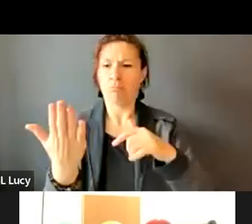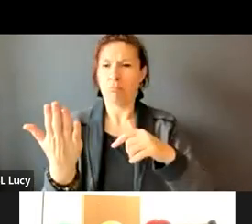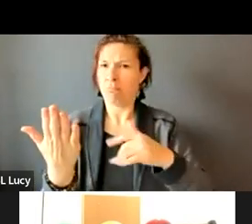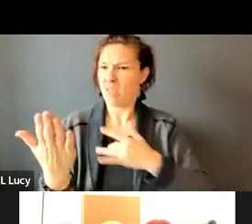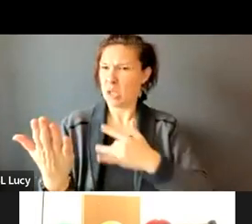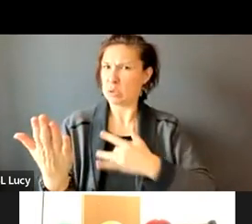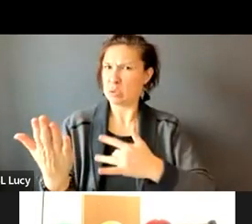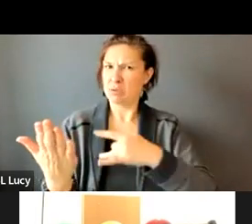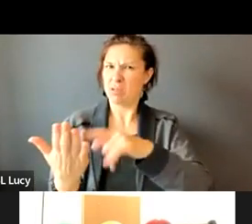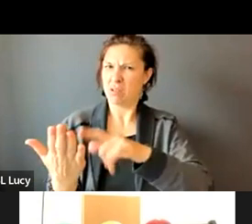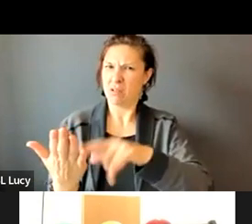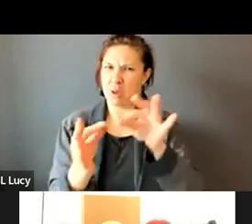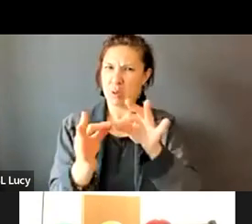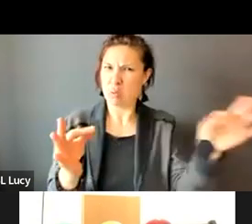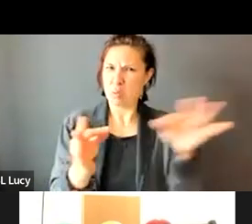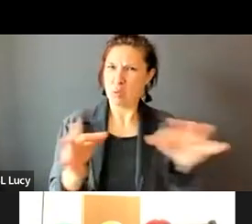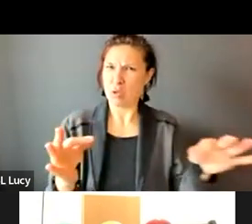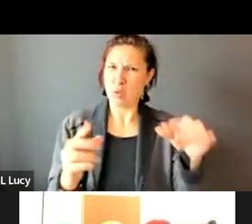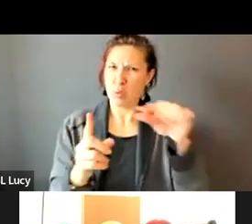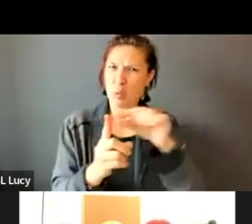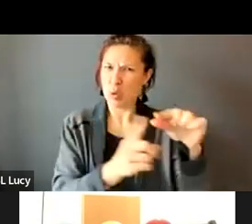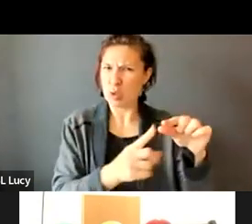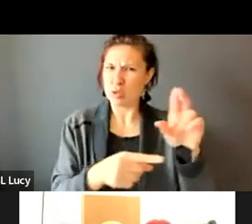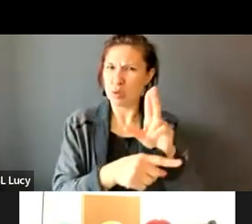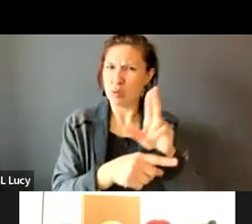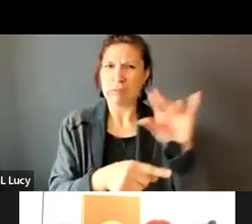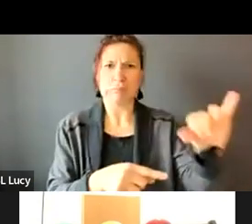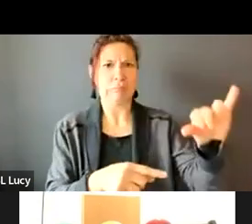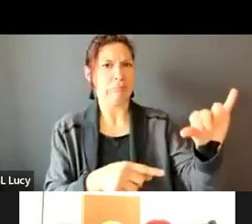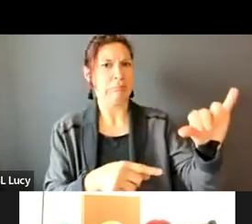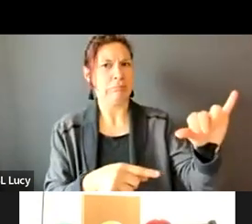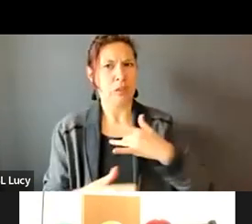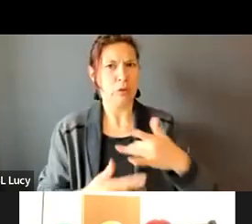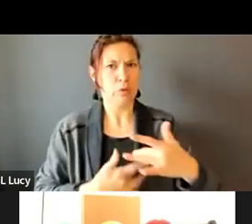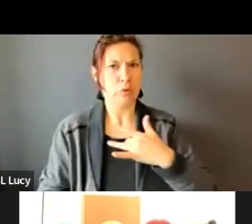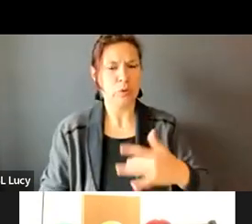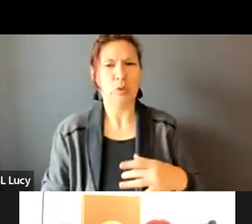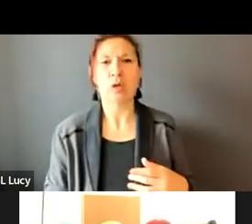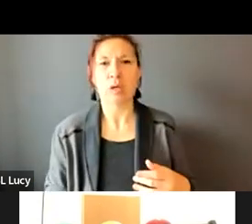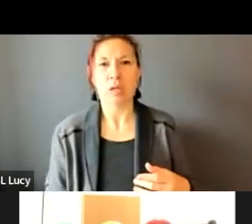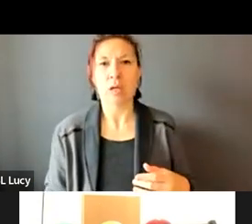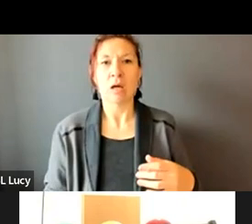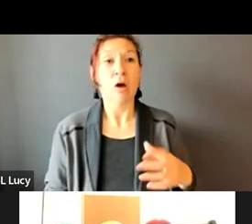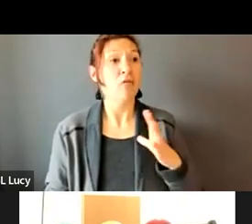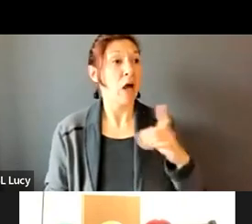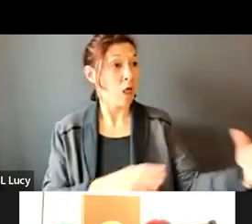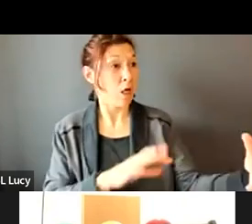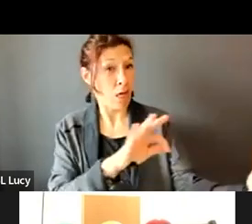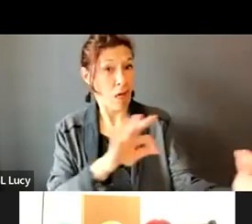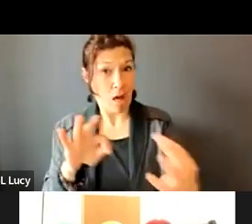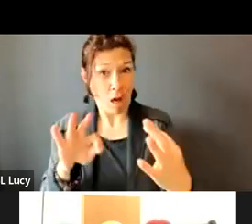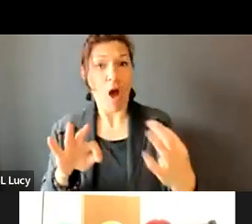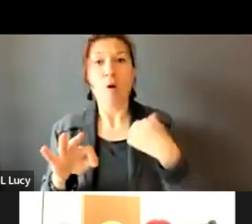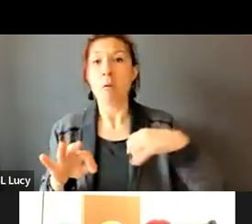the wording of some of the questions and so that is something that we're uh we're taking back as feedback there's a